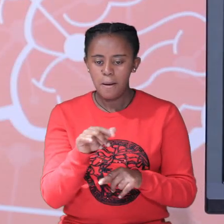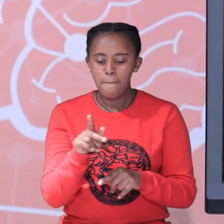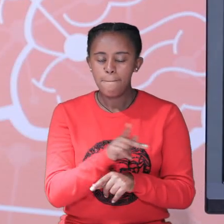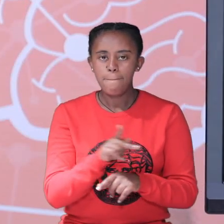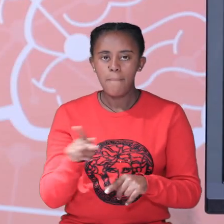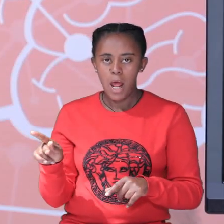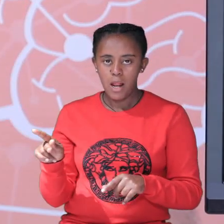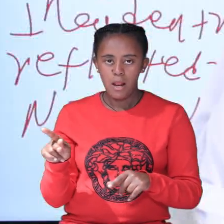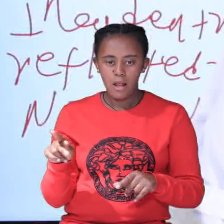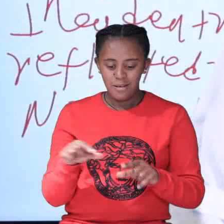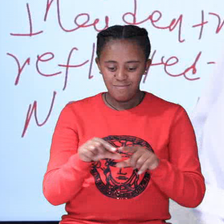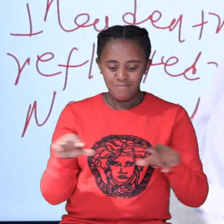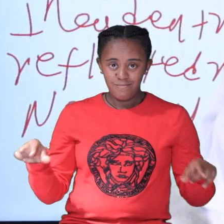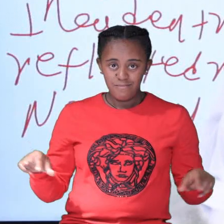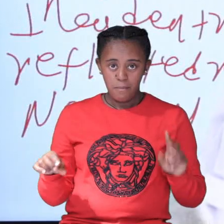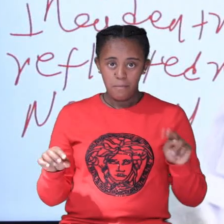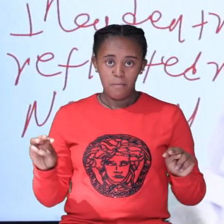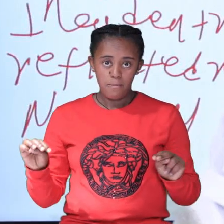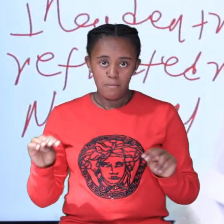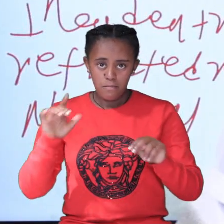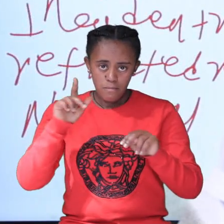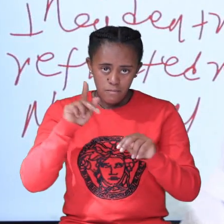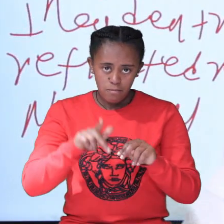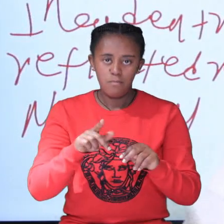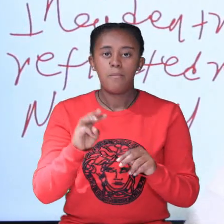All are lies